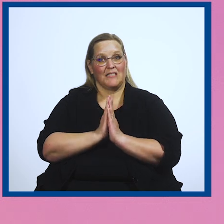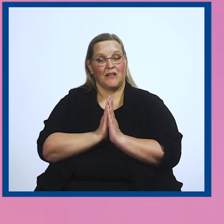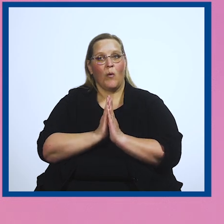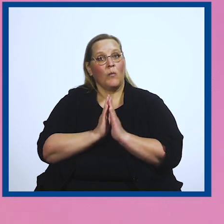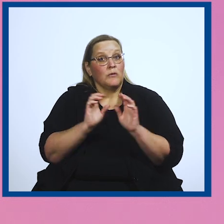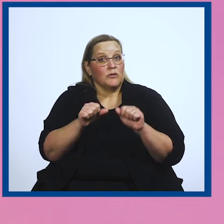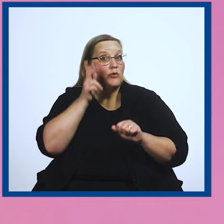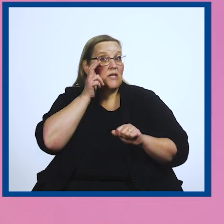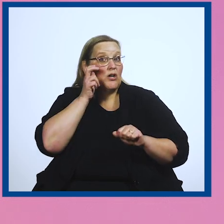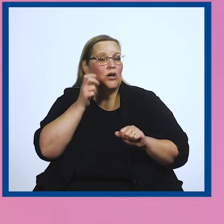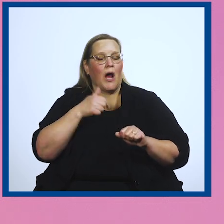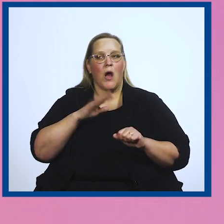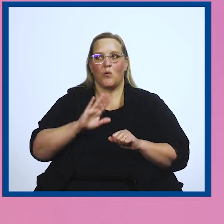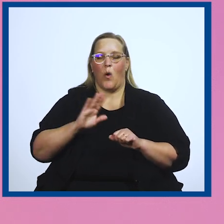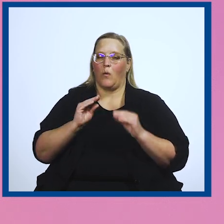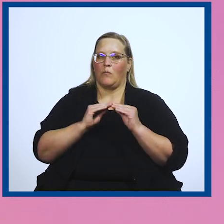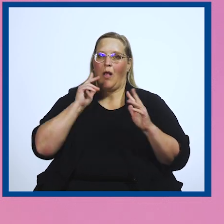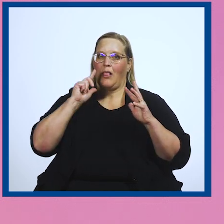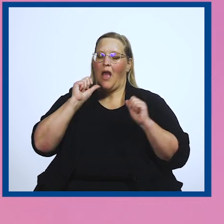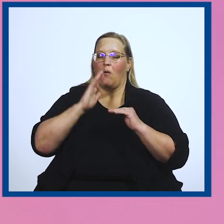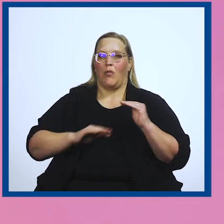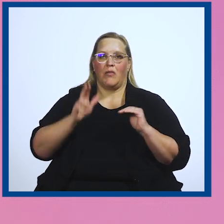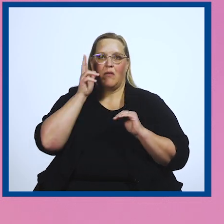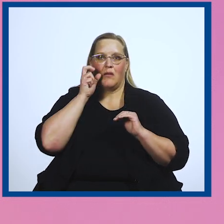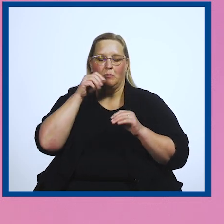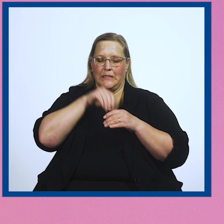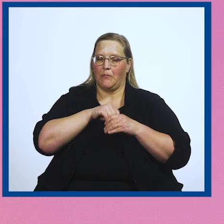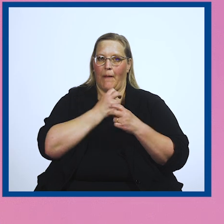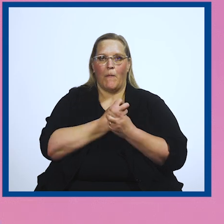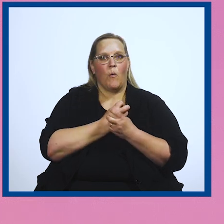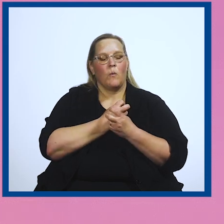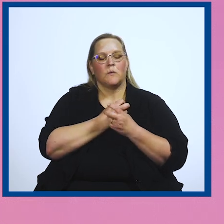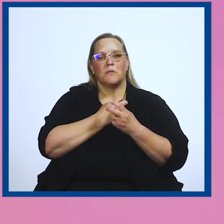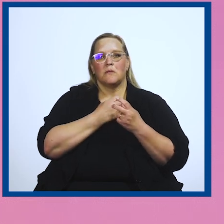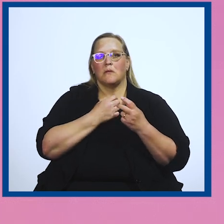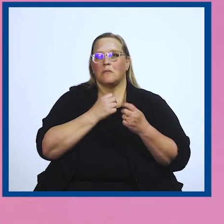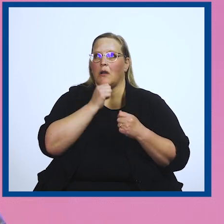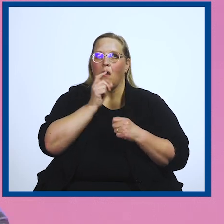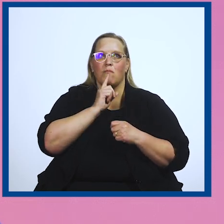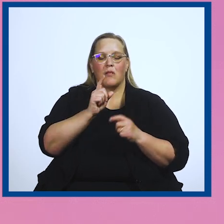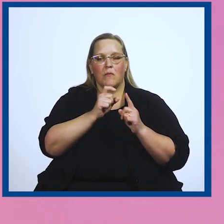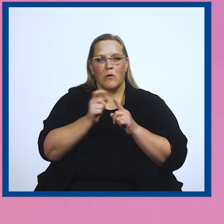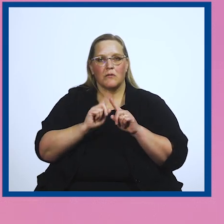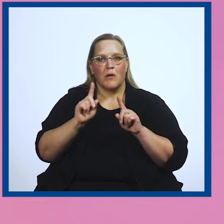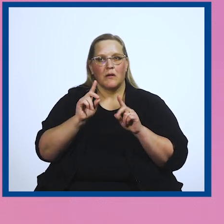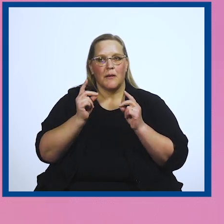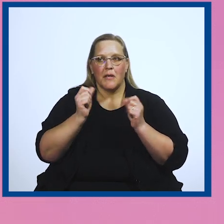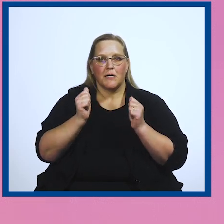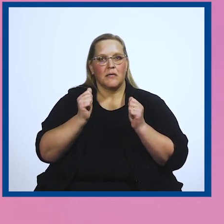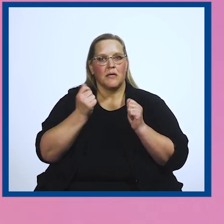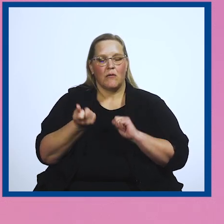it an audible voice? And I say, no, it was louder than that. It was in my bone marrow. It was in my DNA. It wasn't even really words. It was just an